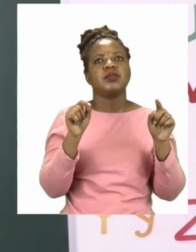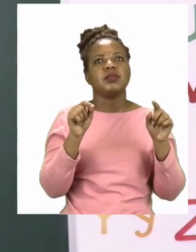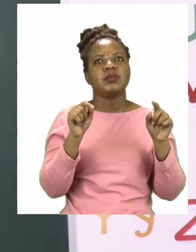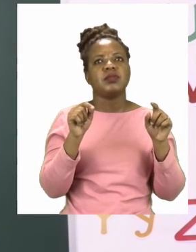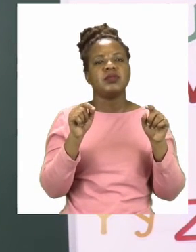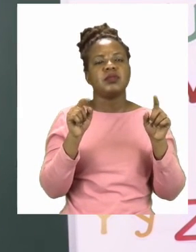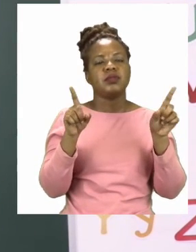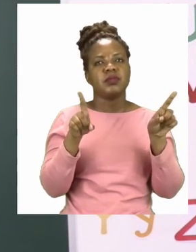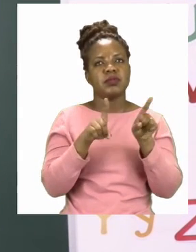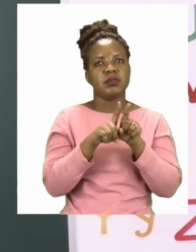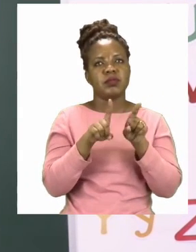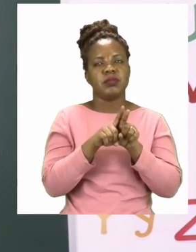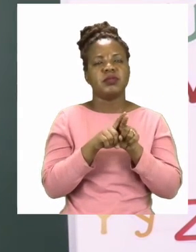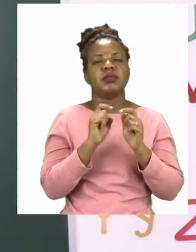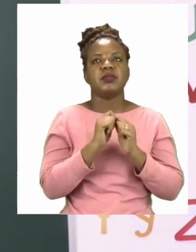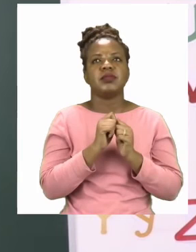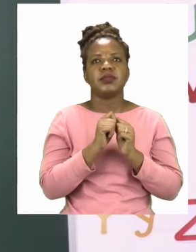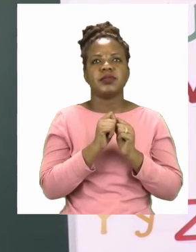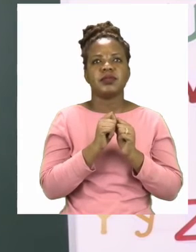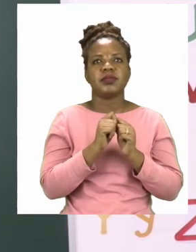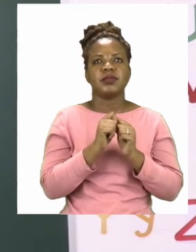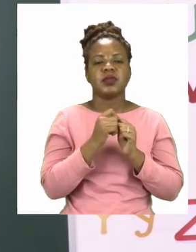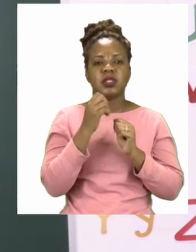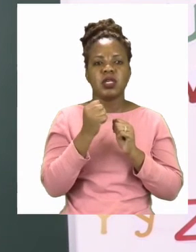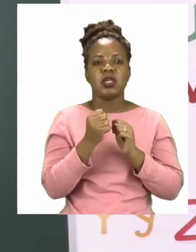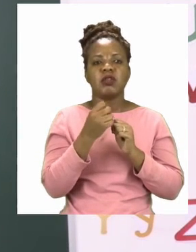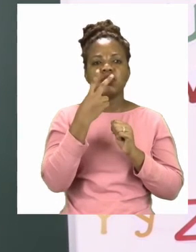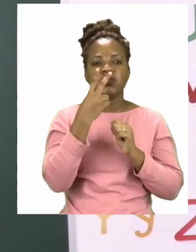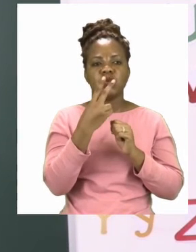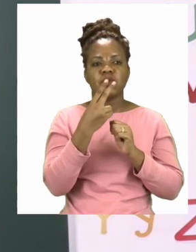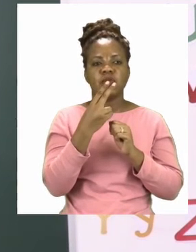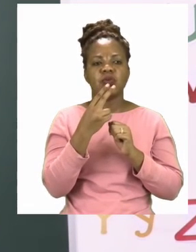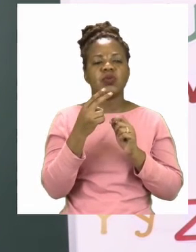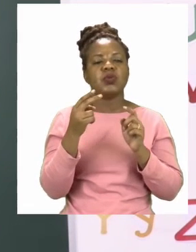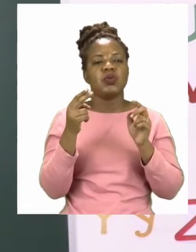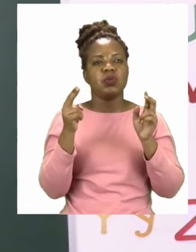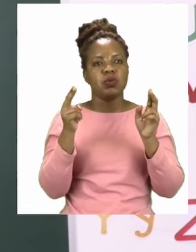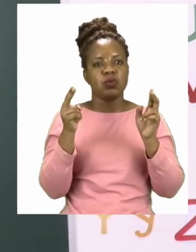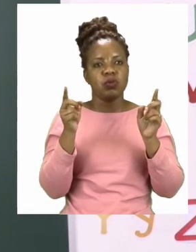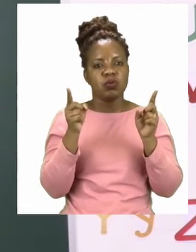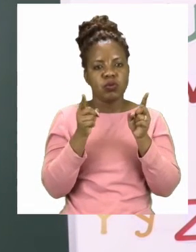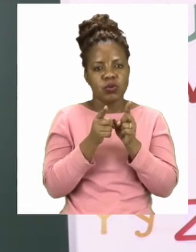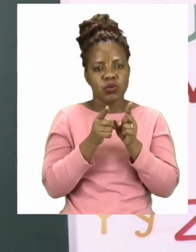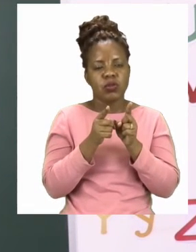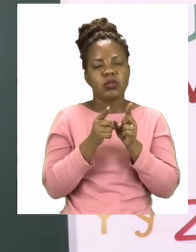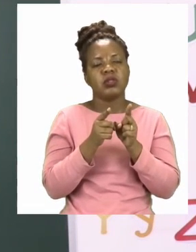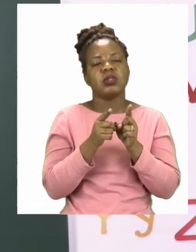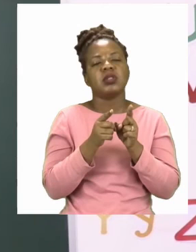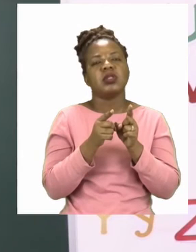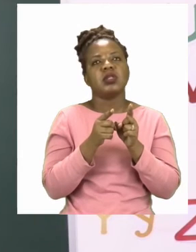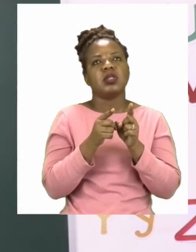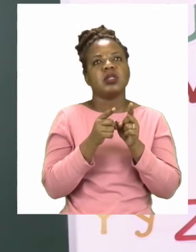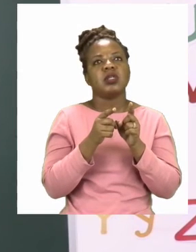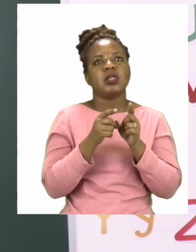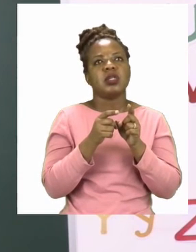1, 2. So it has 2 short equal sides and 2 long equal sides. A